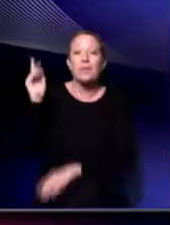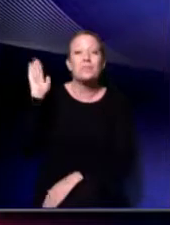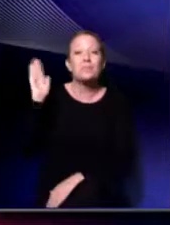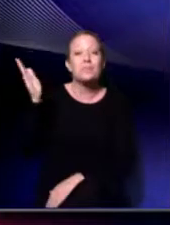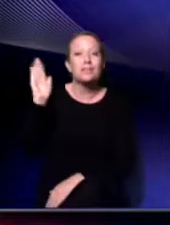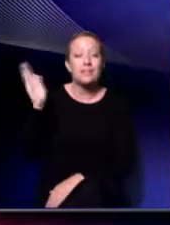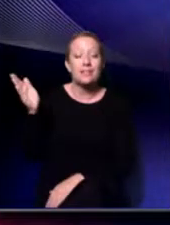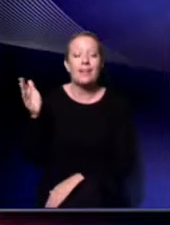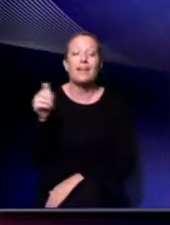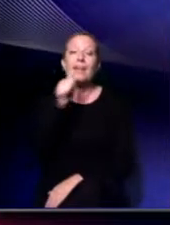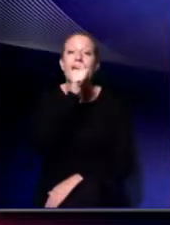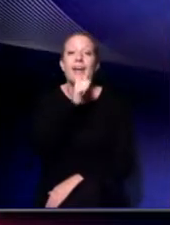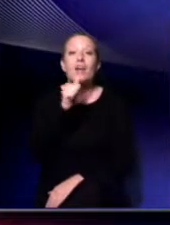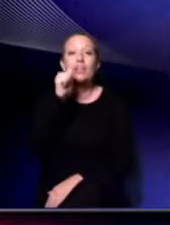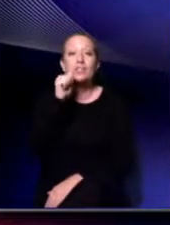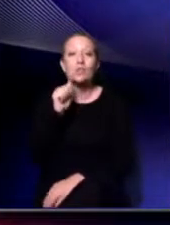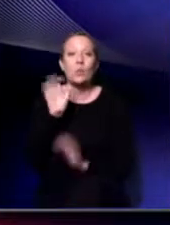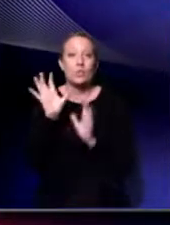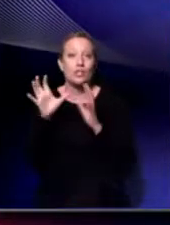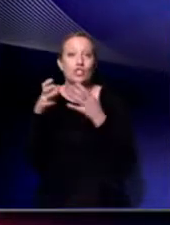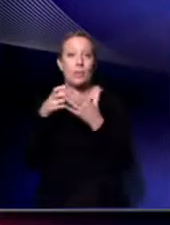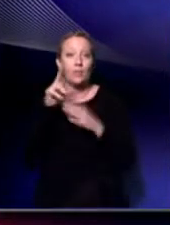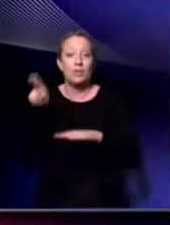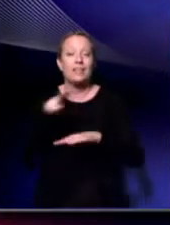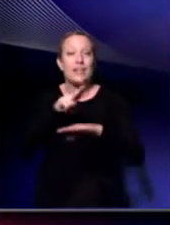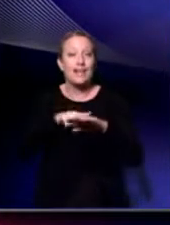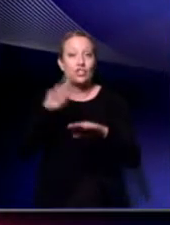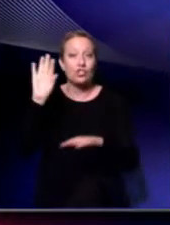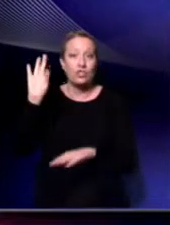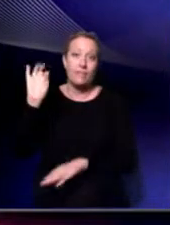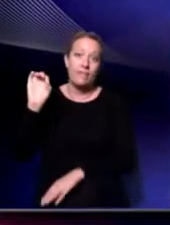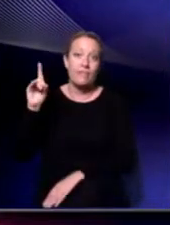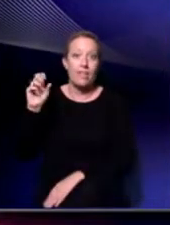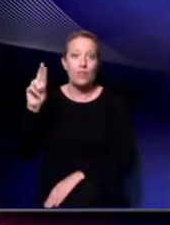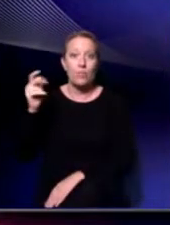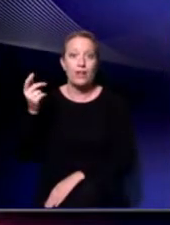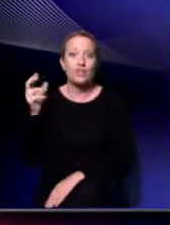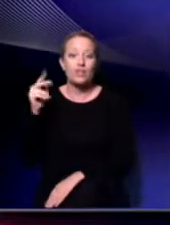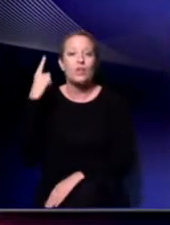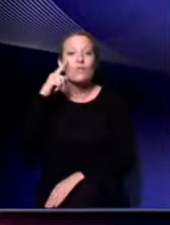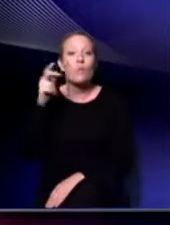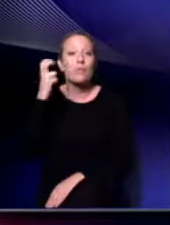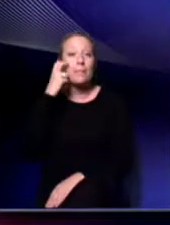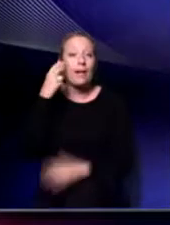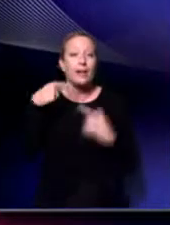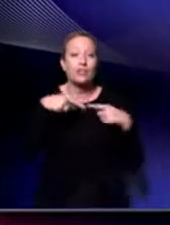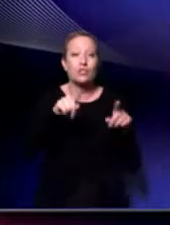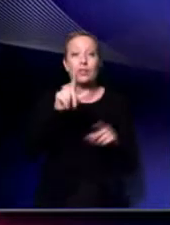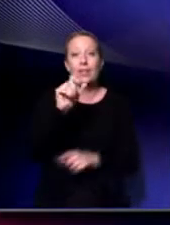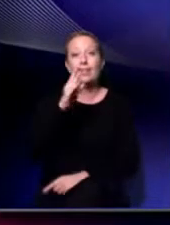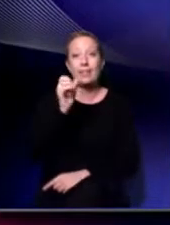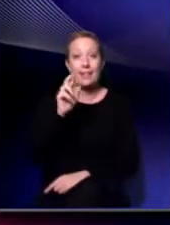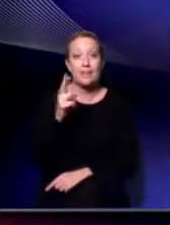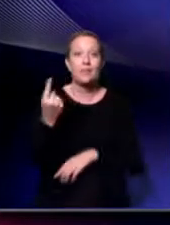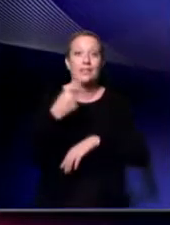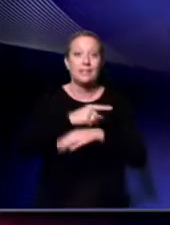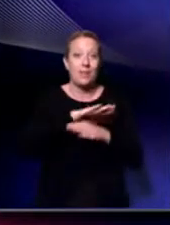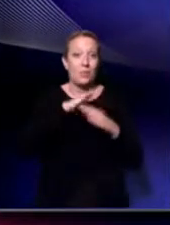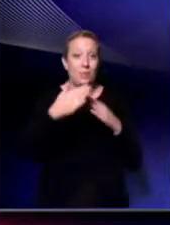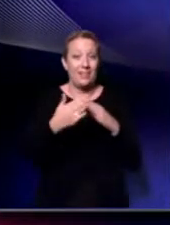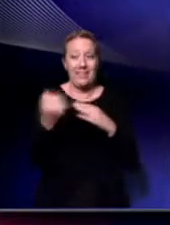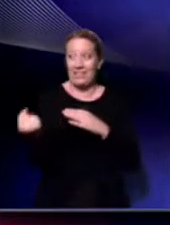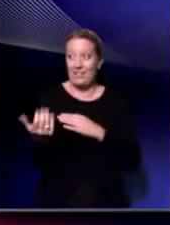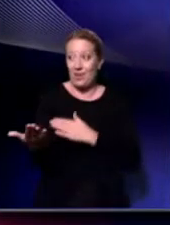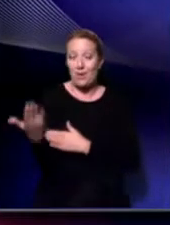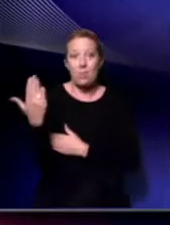Arizona chapter of the National Federation of the Blind on Labor Day weekend, Saturday morning. I